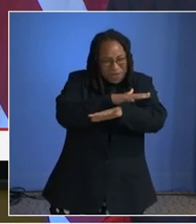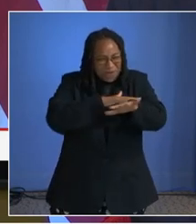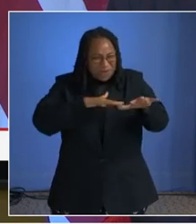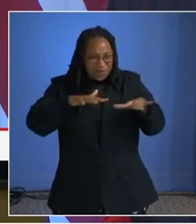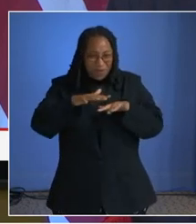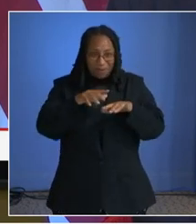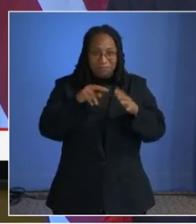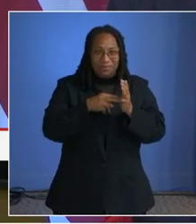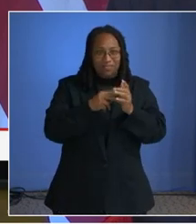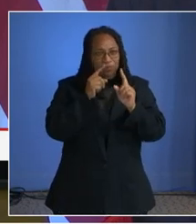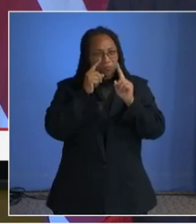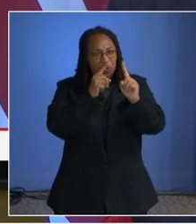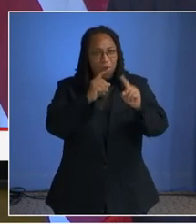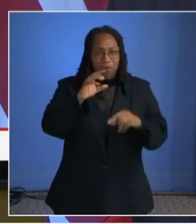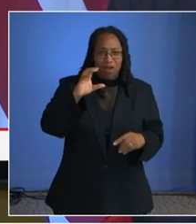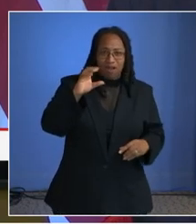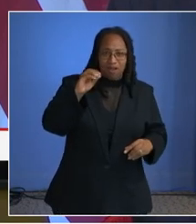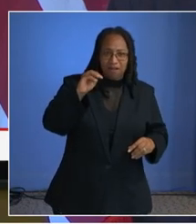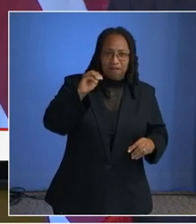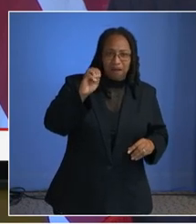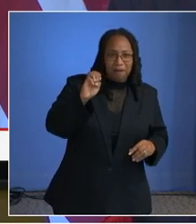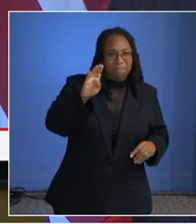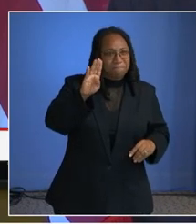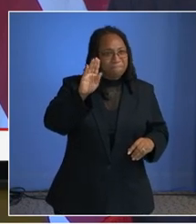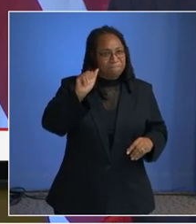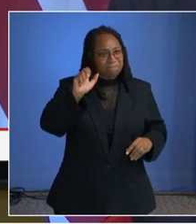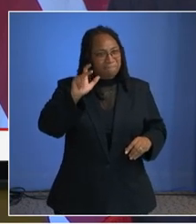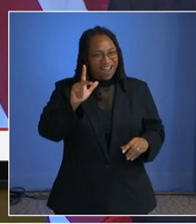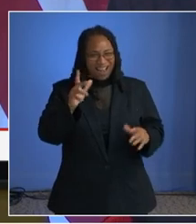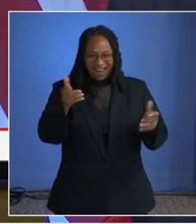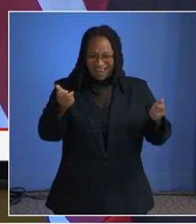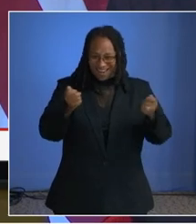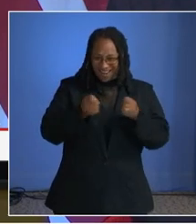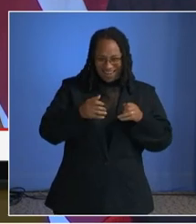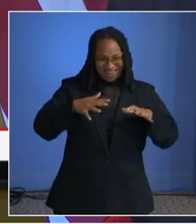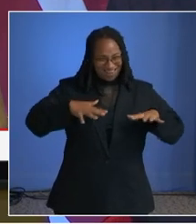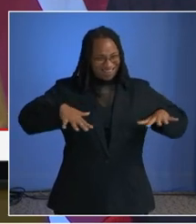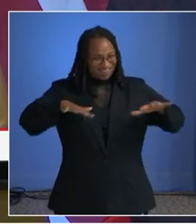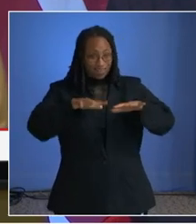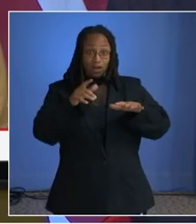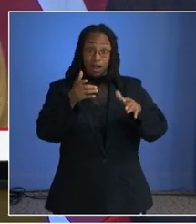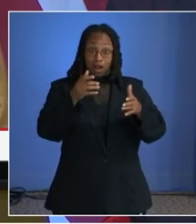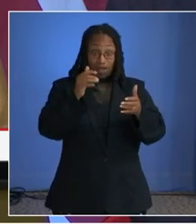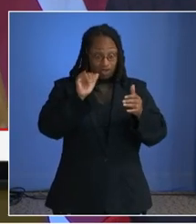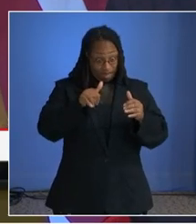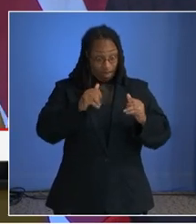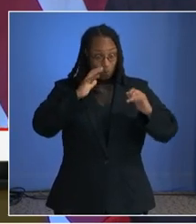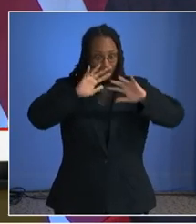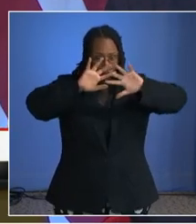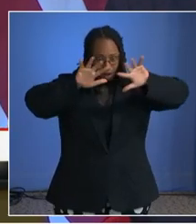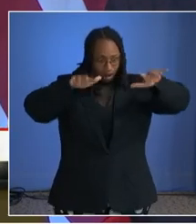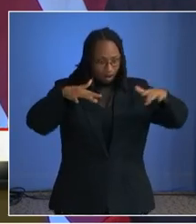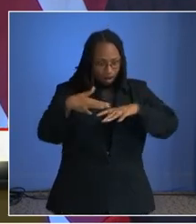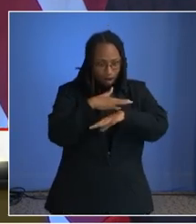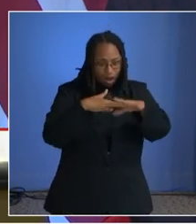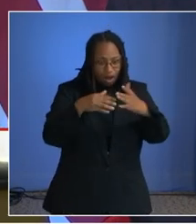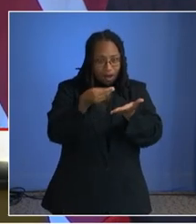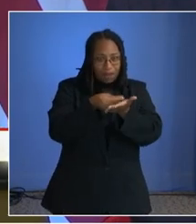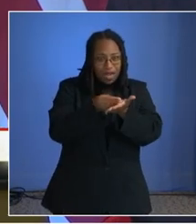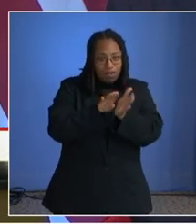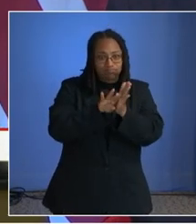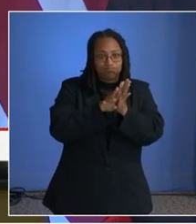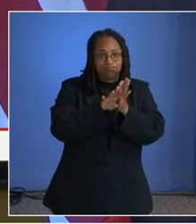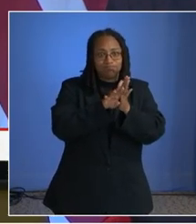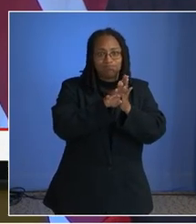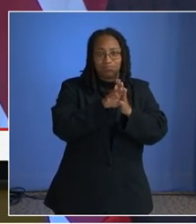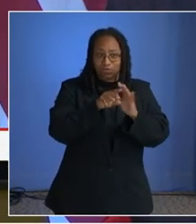was all strengthened by revenue estimates released last week, which show promise that we can continue to think